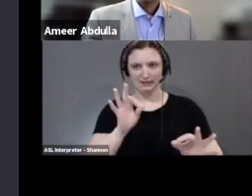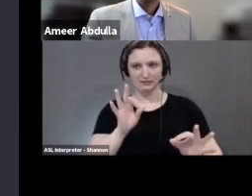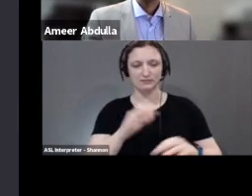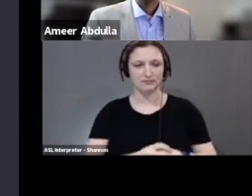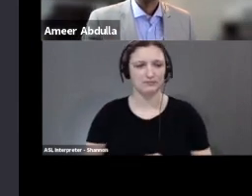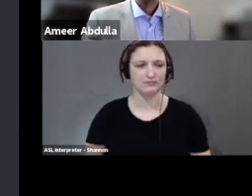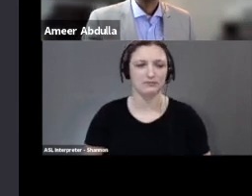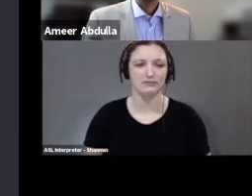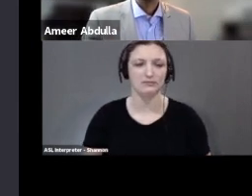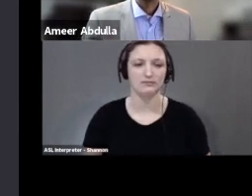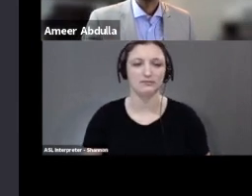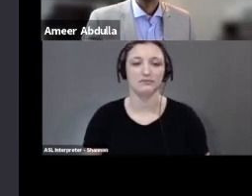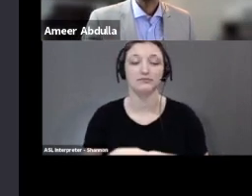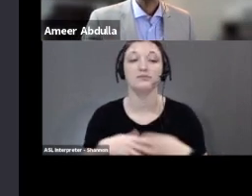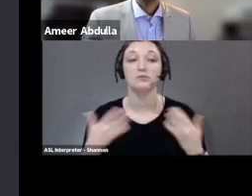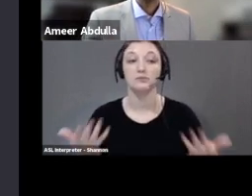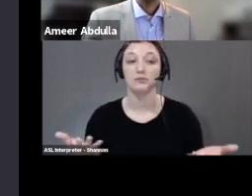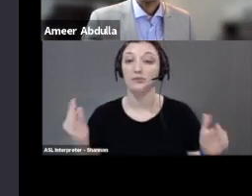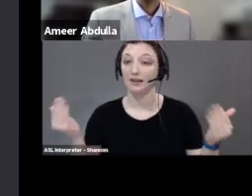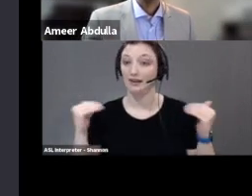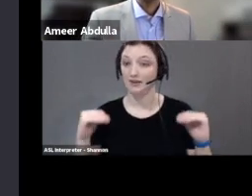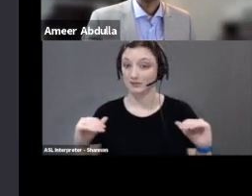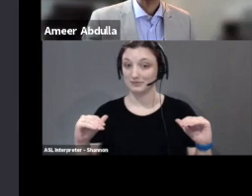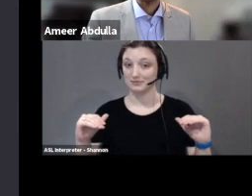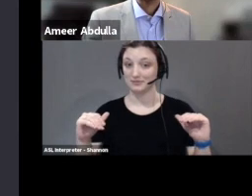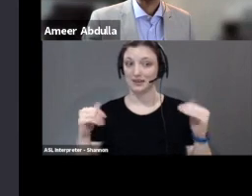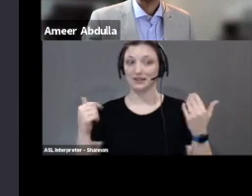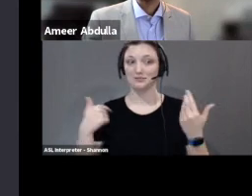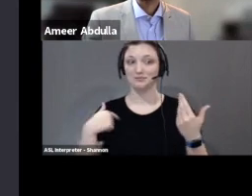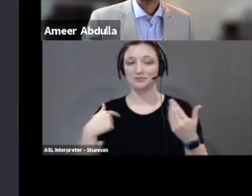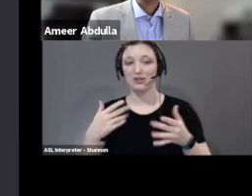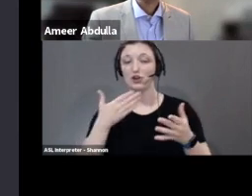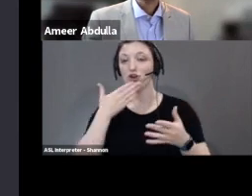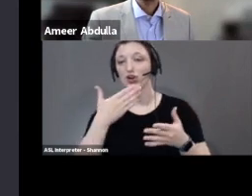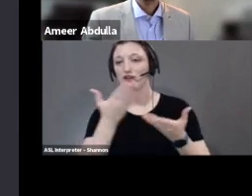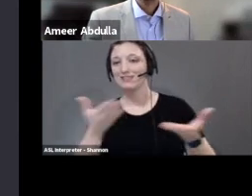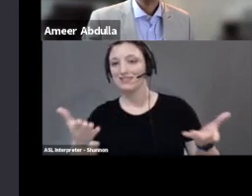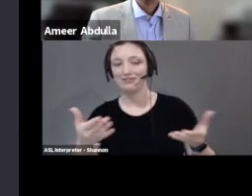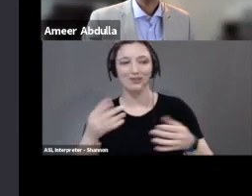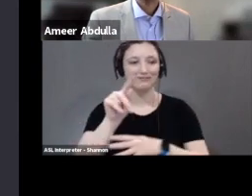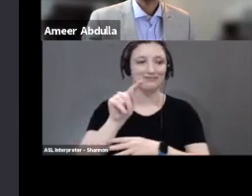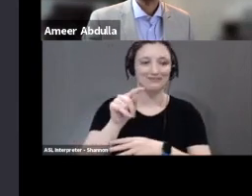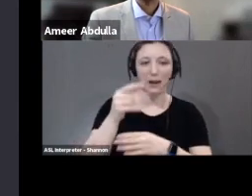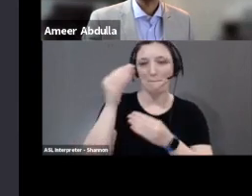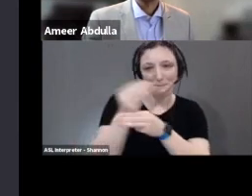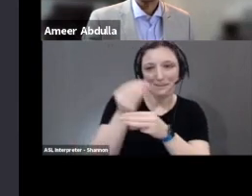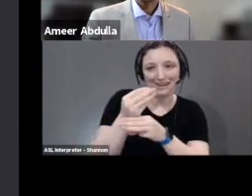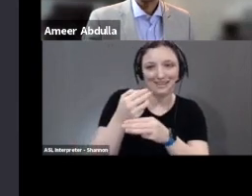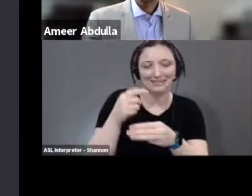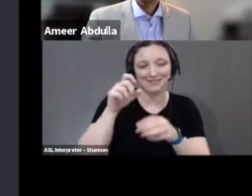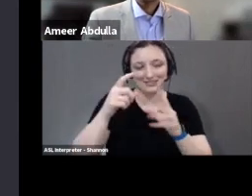With that, I'm now going to get to the good stuff, or the math, or the tax implications. Get my slides